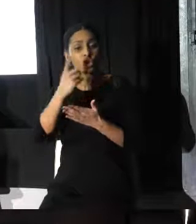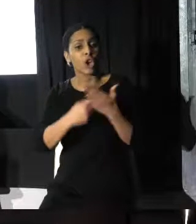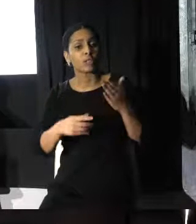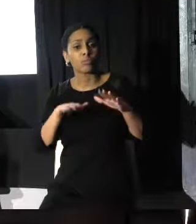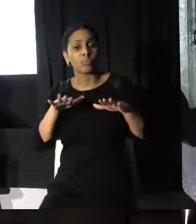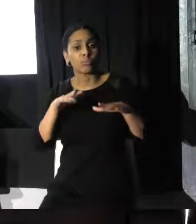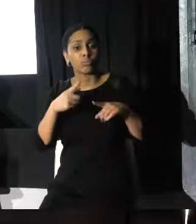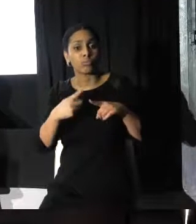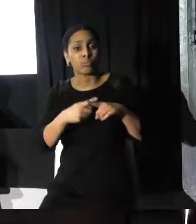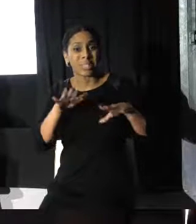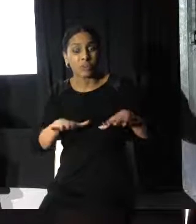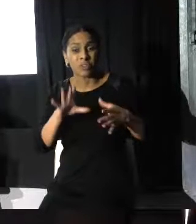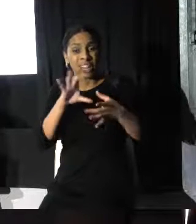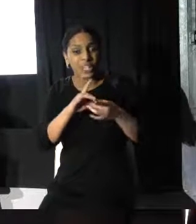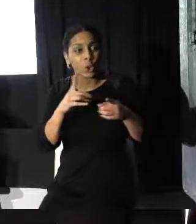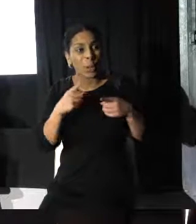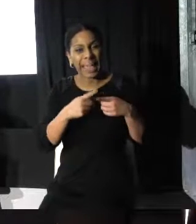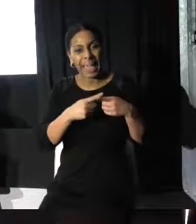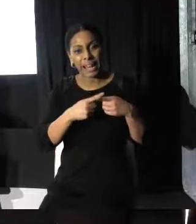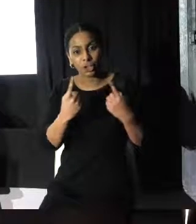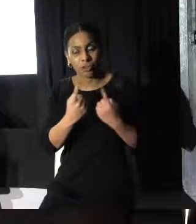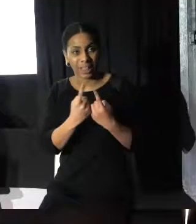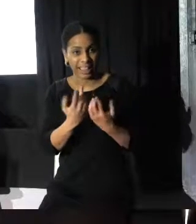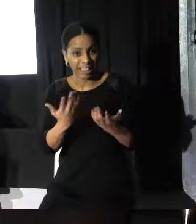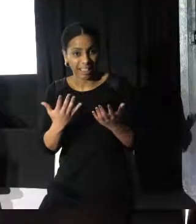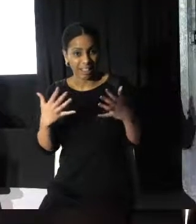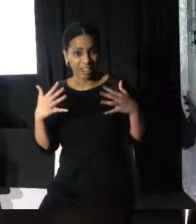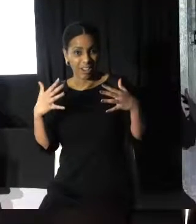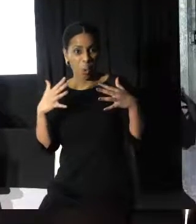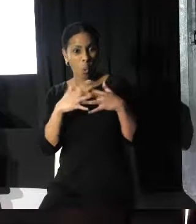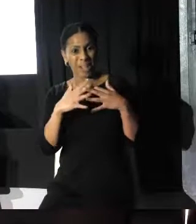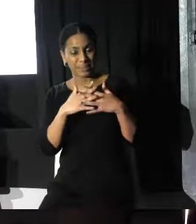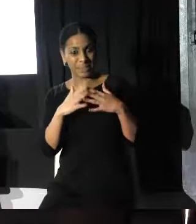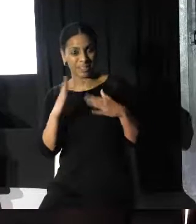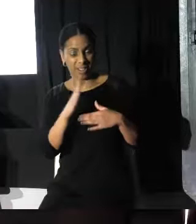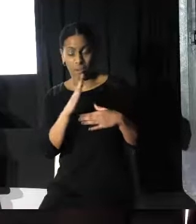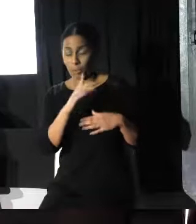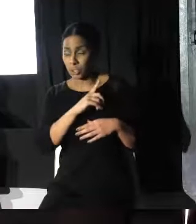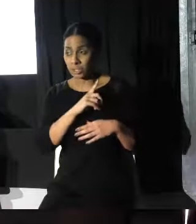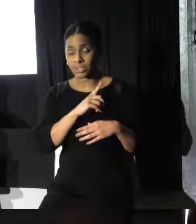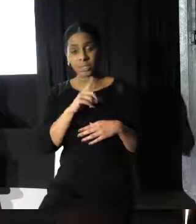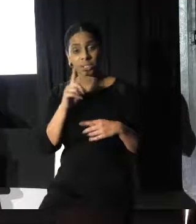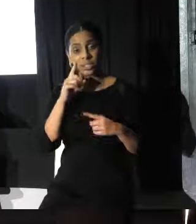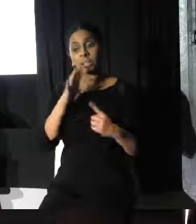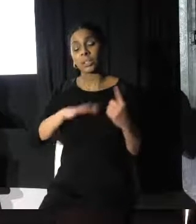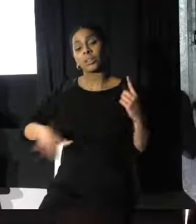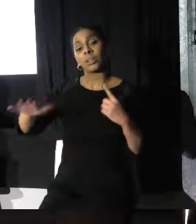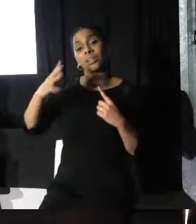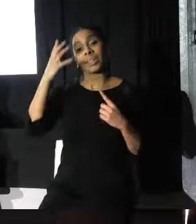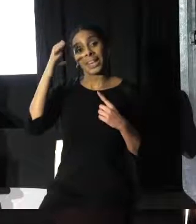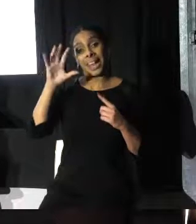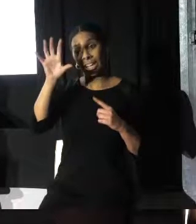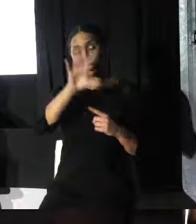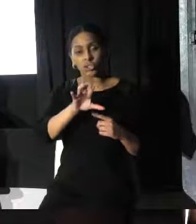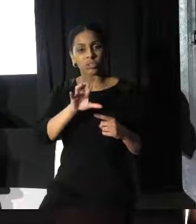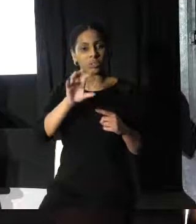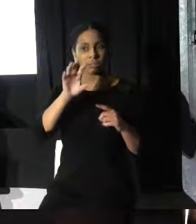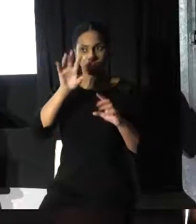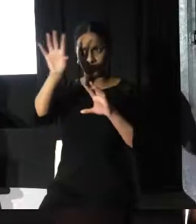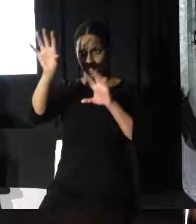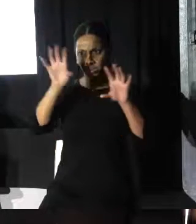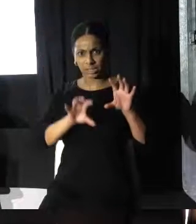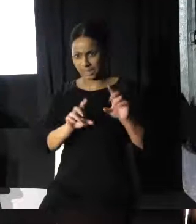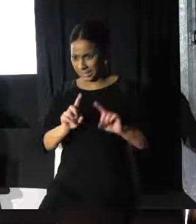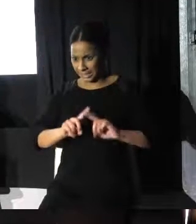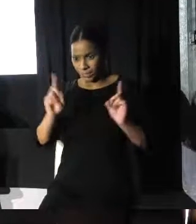English thing, it's a Westminster thing, because if you look at the devolved nations, they are way ahead of where